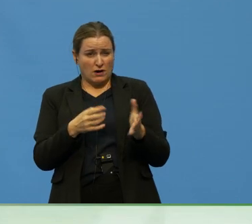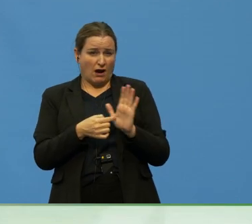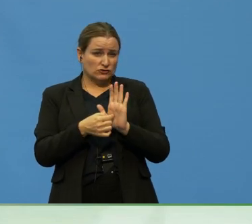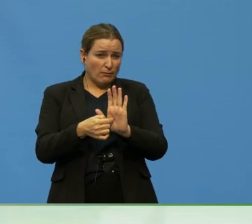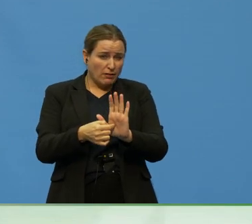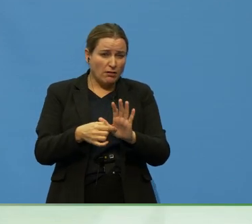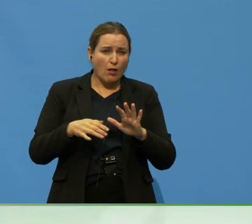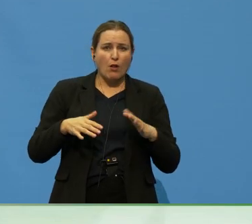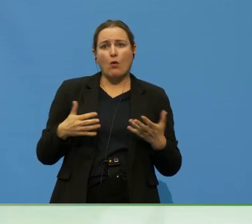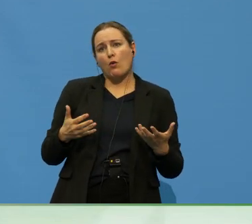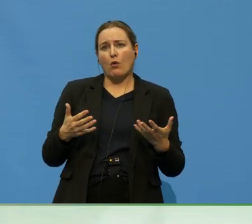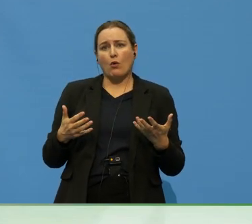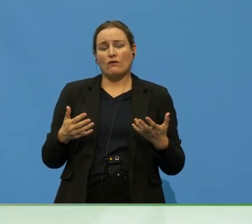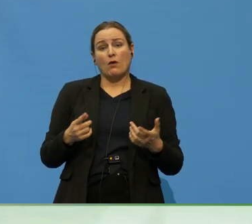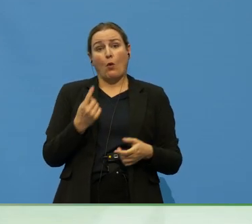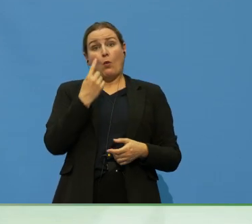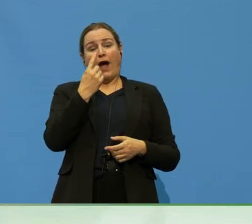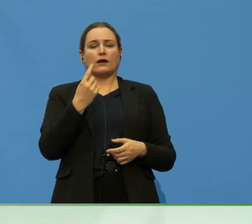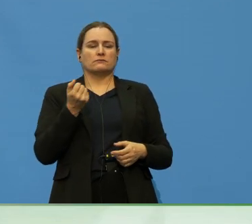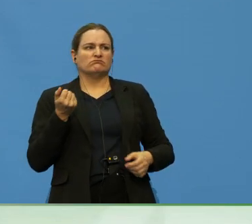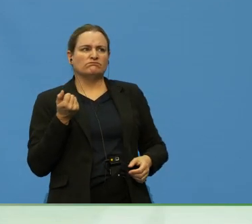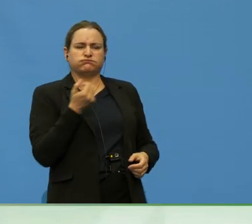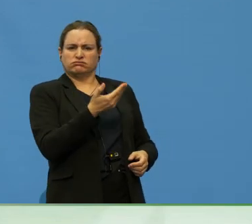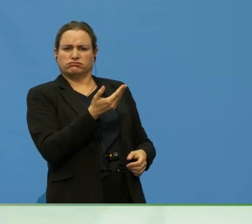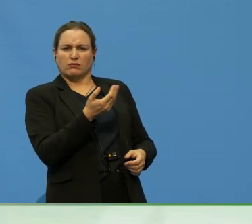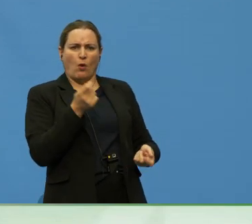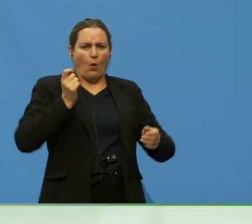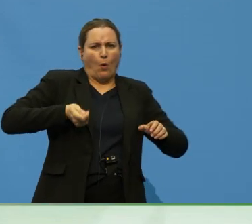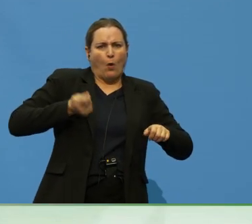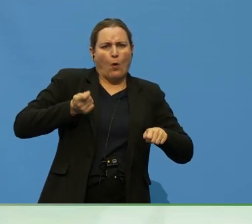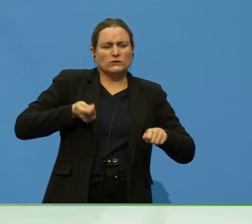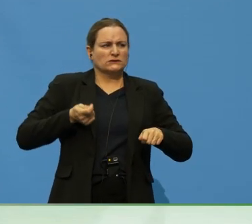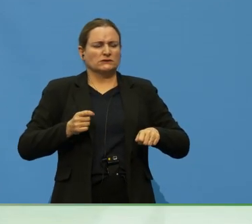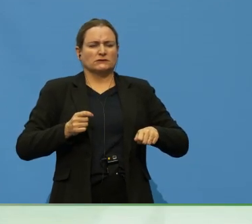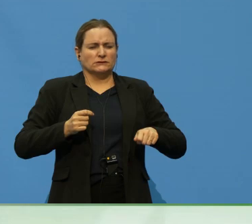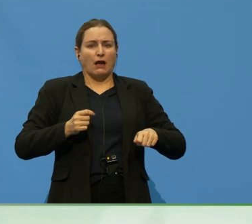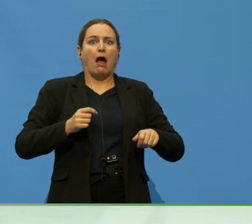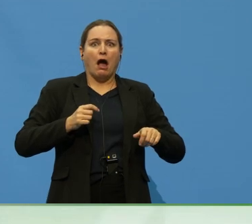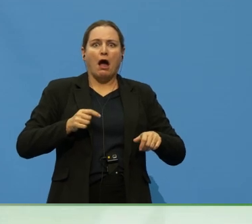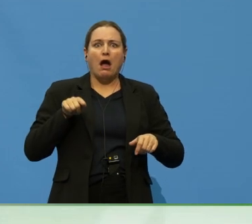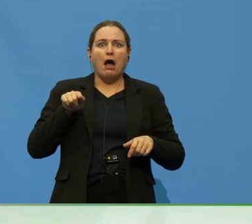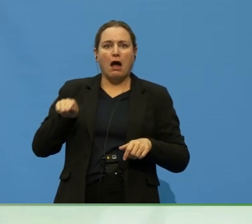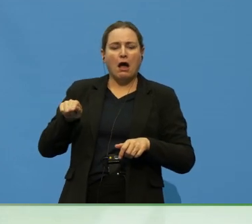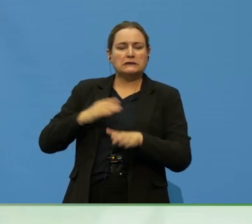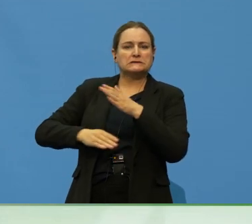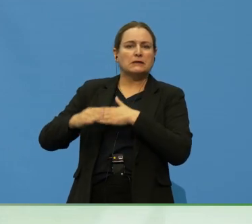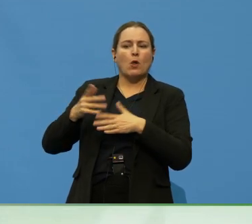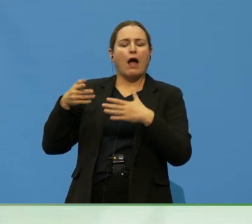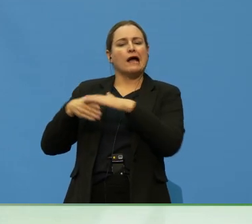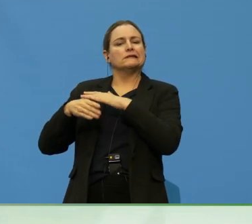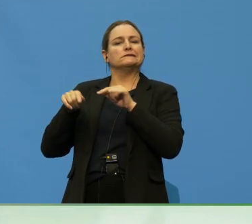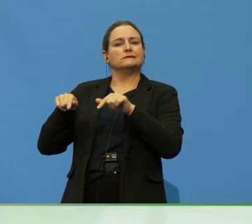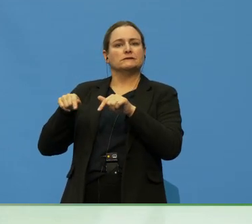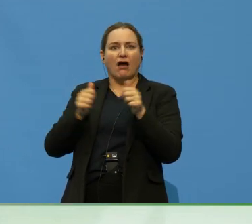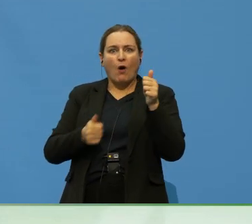through and really improved accessibility? Might be one of your cases or one other that's well known in the community. In any country,